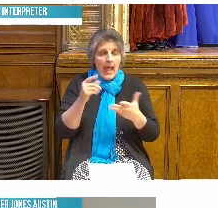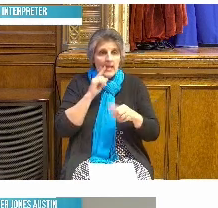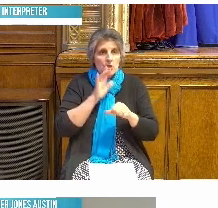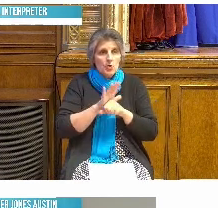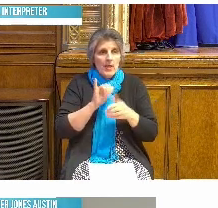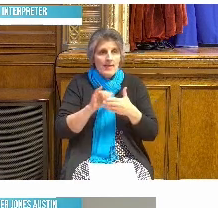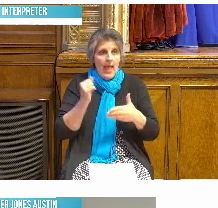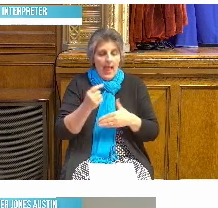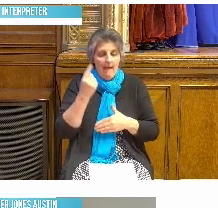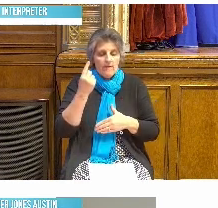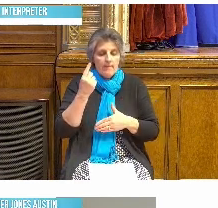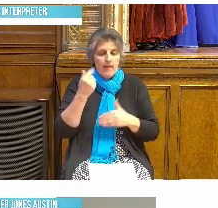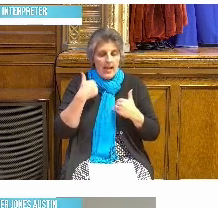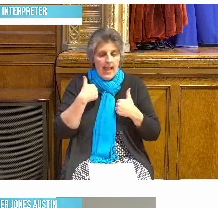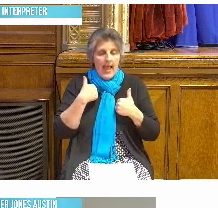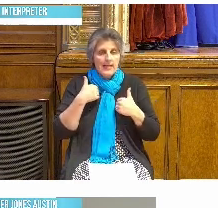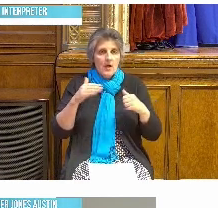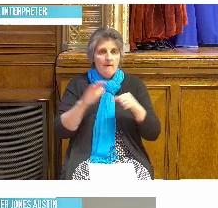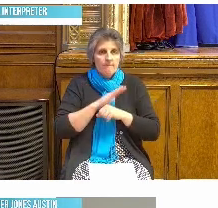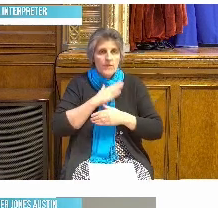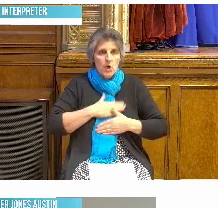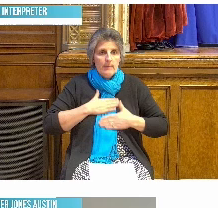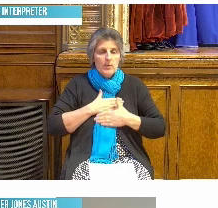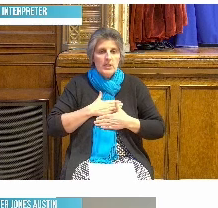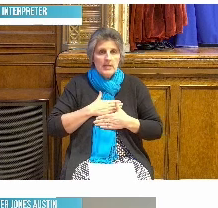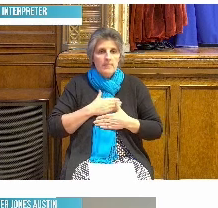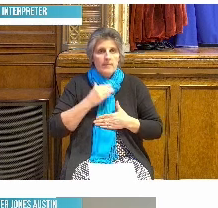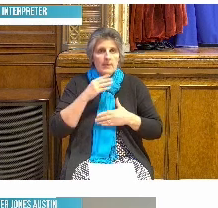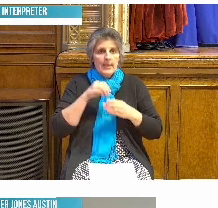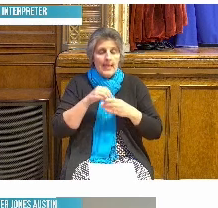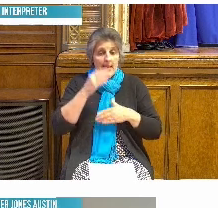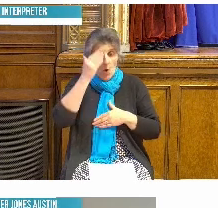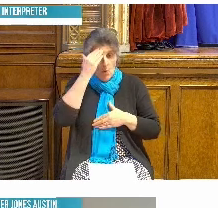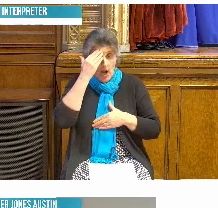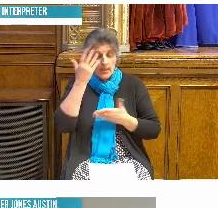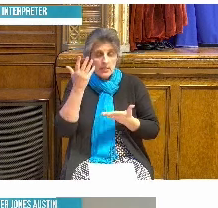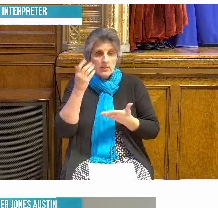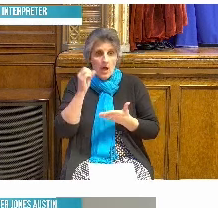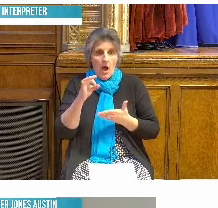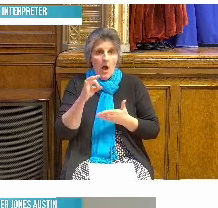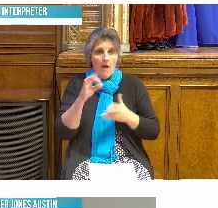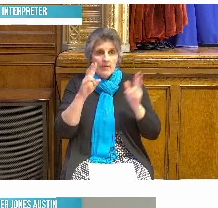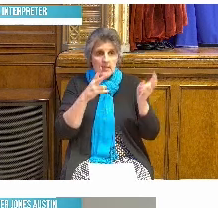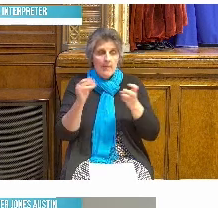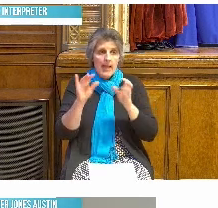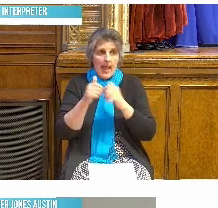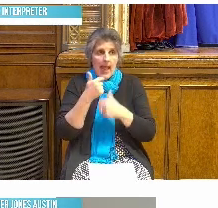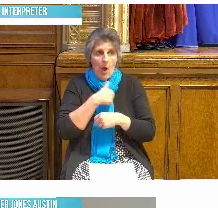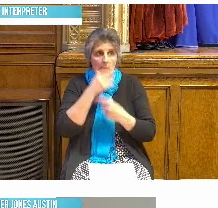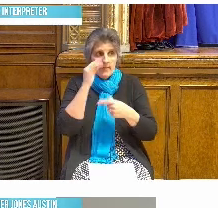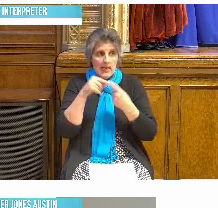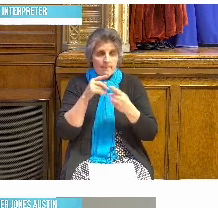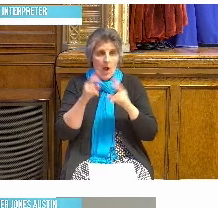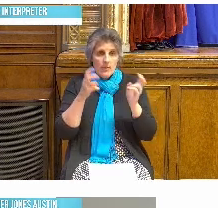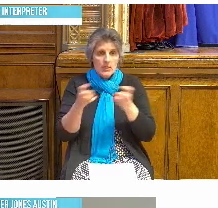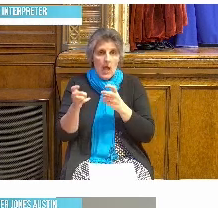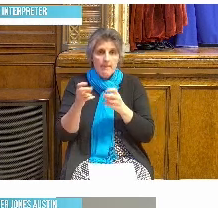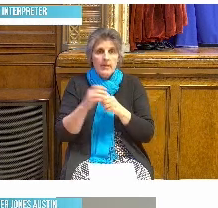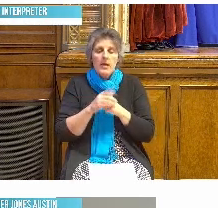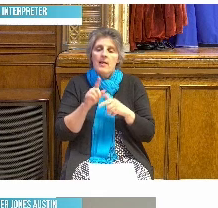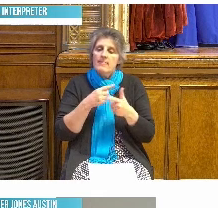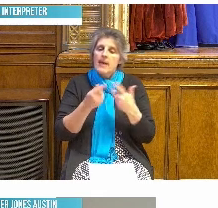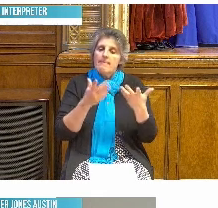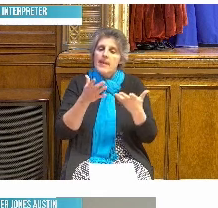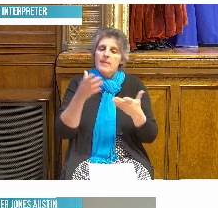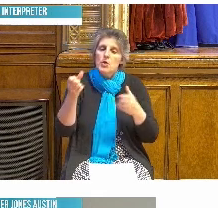that everybody has a full appreciation and awareness of the topic and how we are thinking about the topic, then maybe you